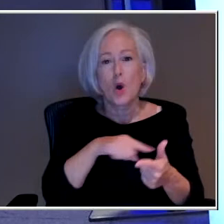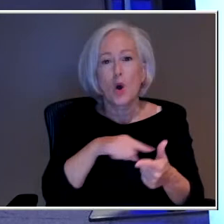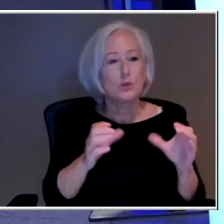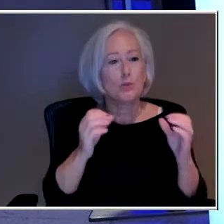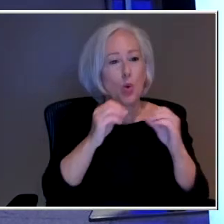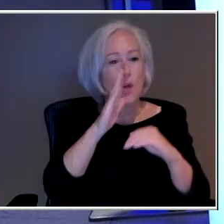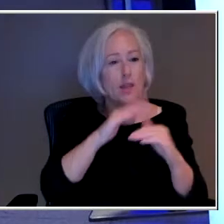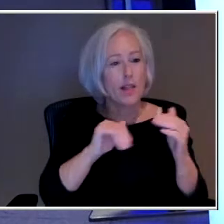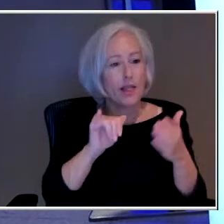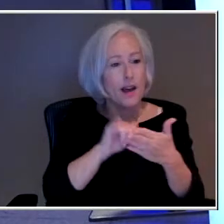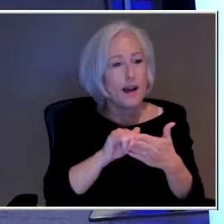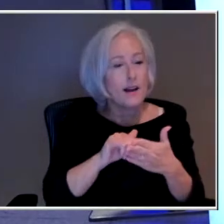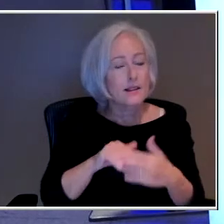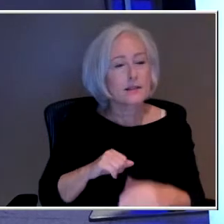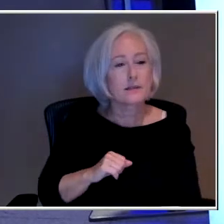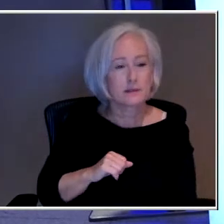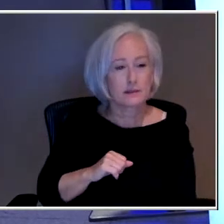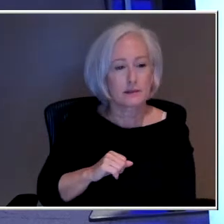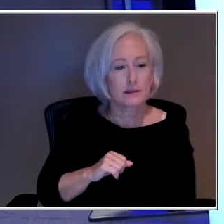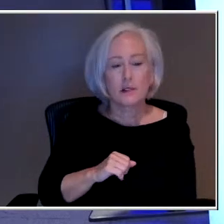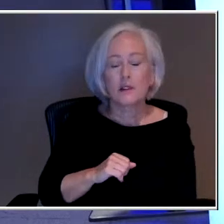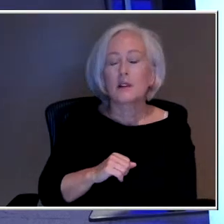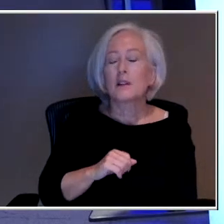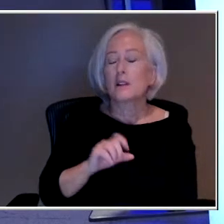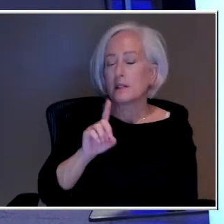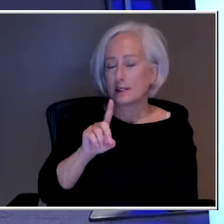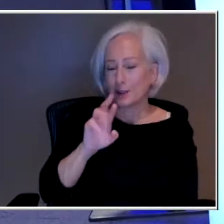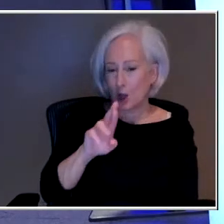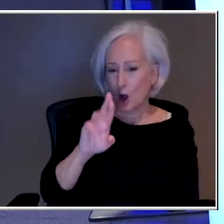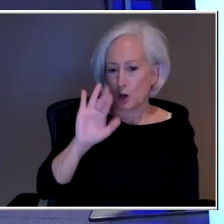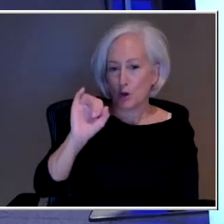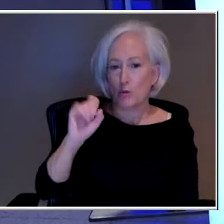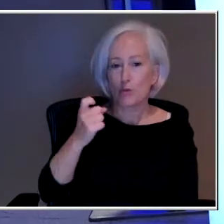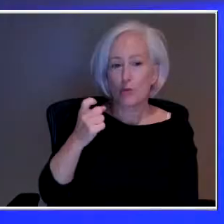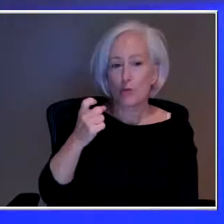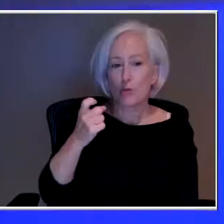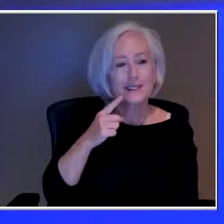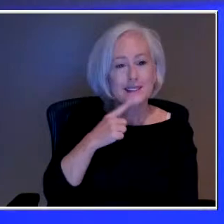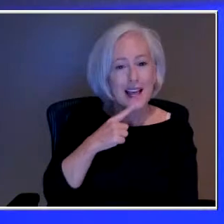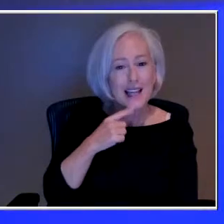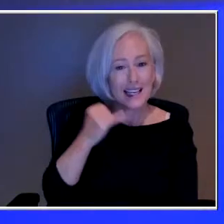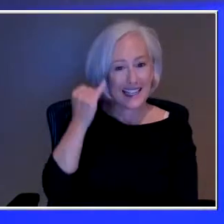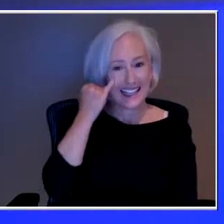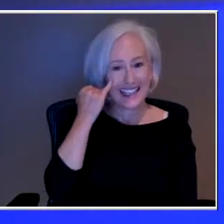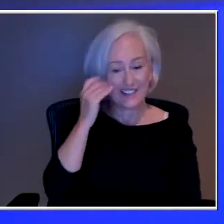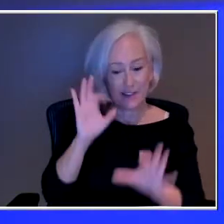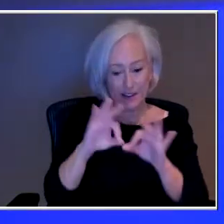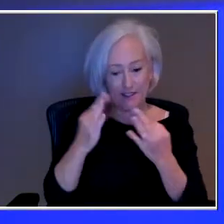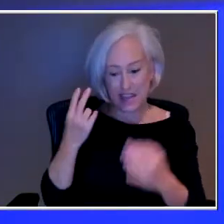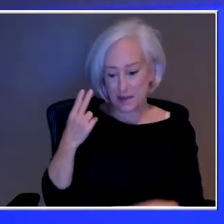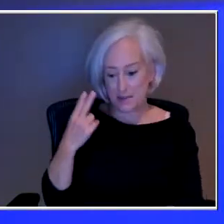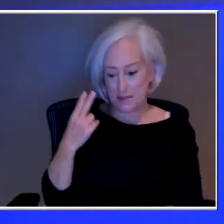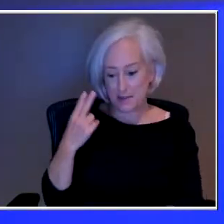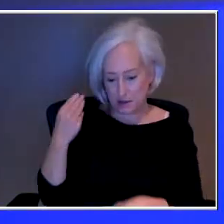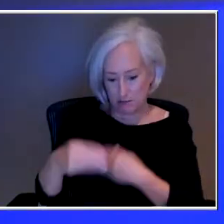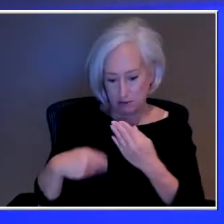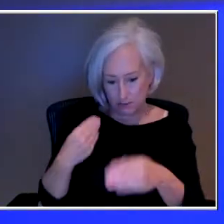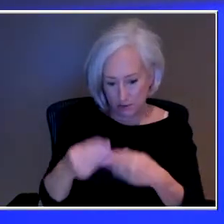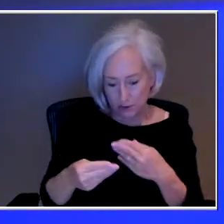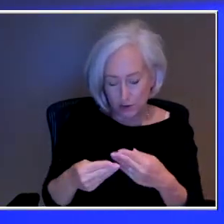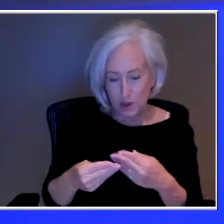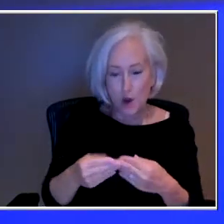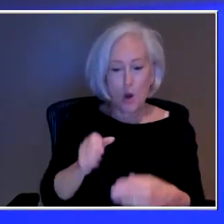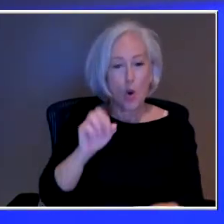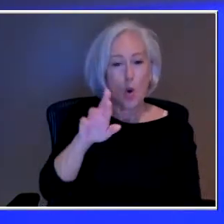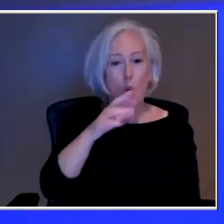Right, so as Dr. Brockstrom had said earlier, if there's a strong family history, if the parents are notice anything, concerns, she sees and